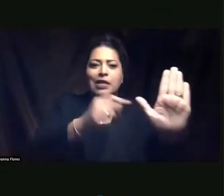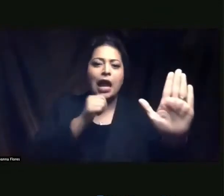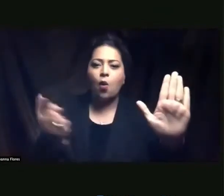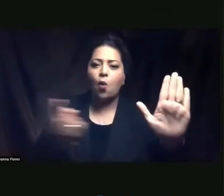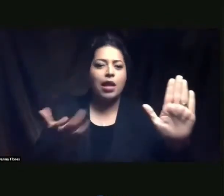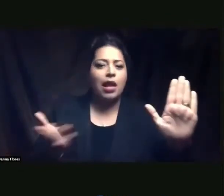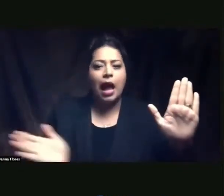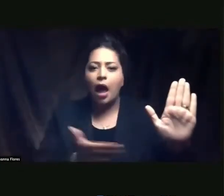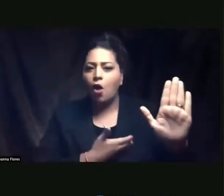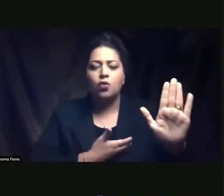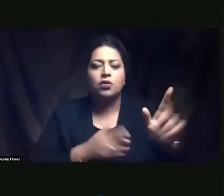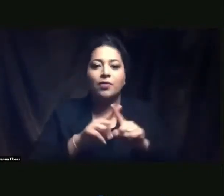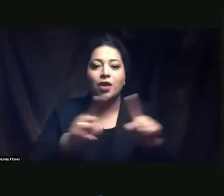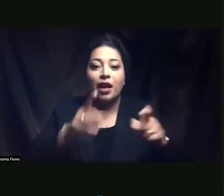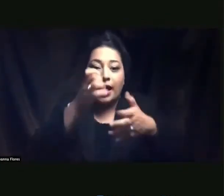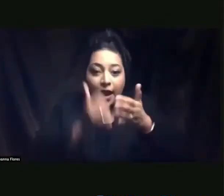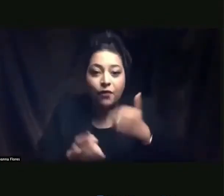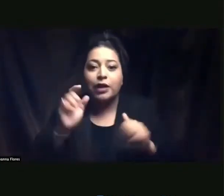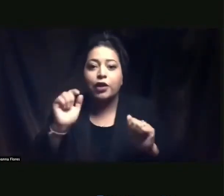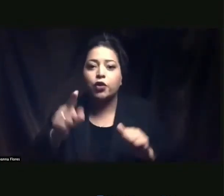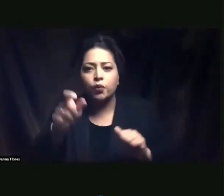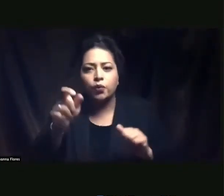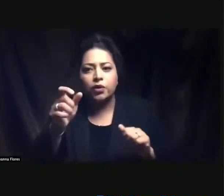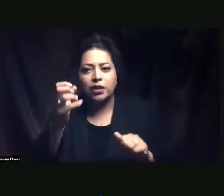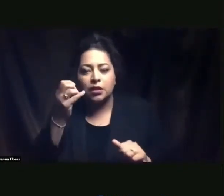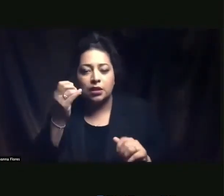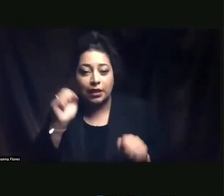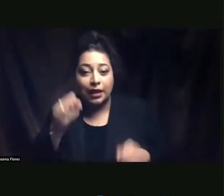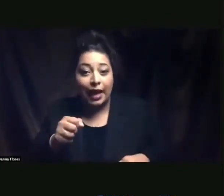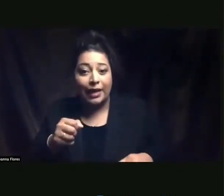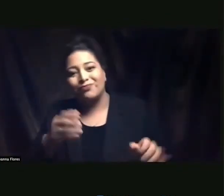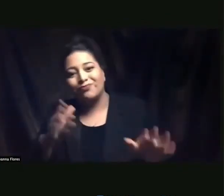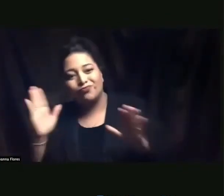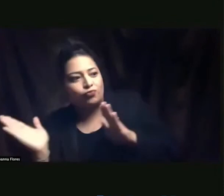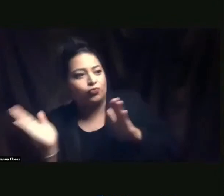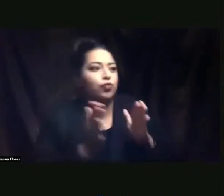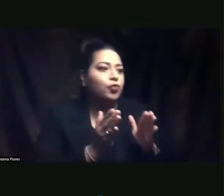So you will be able to point people to that page, and please also